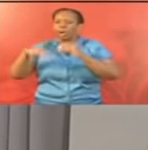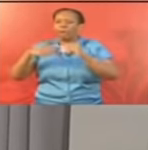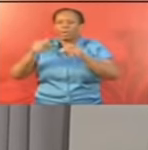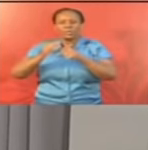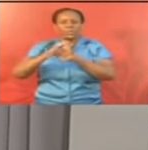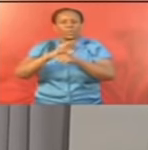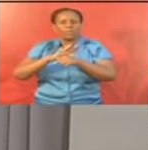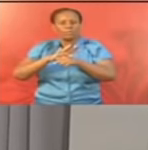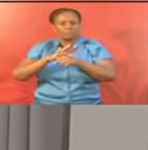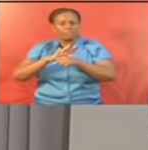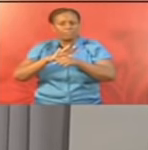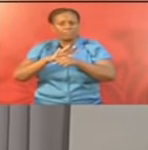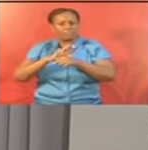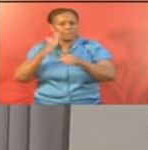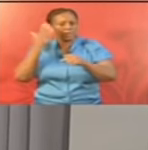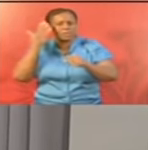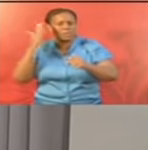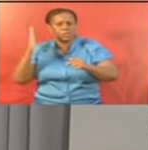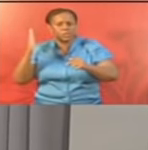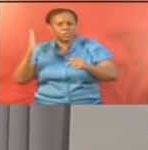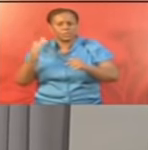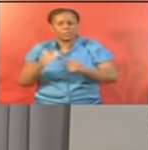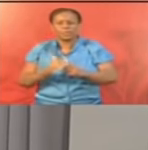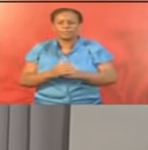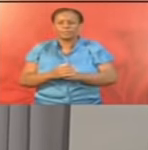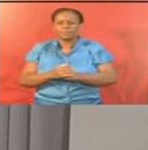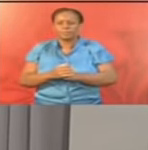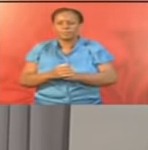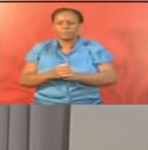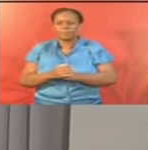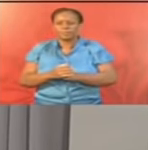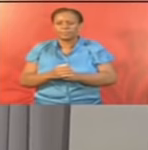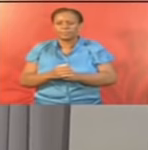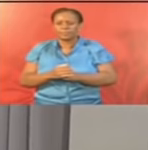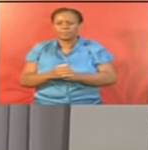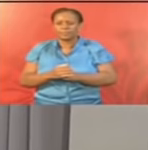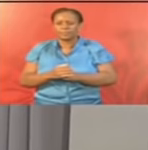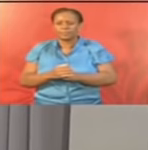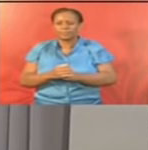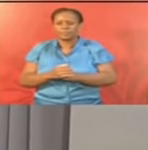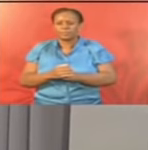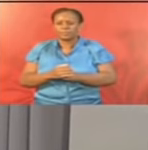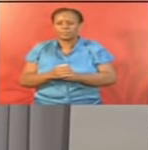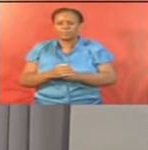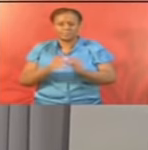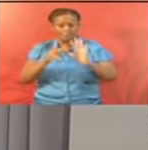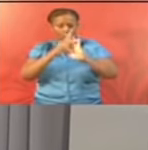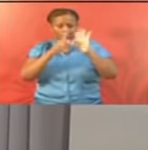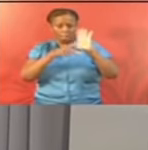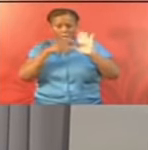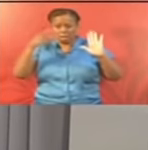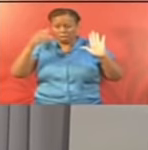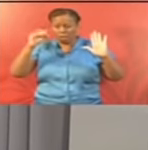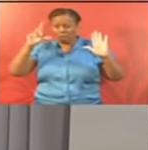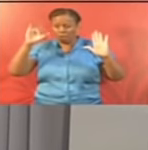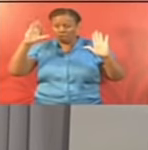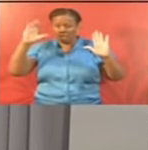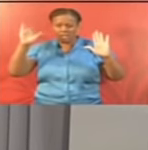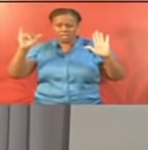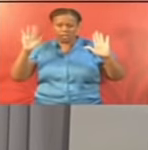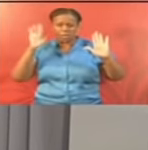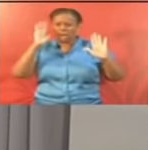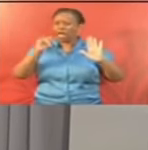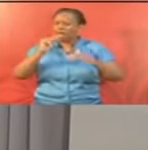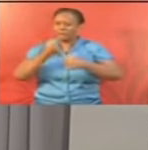a policy decision I would not make because a question is posed to me. I could see